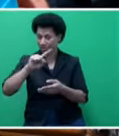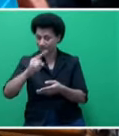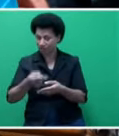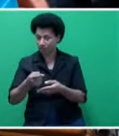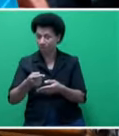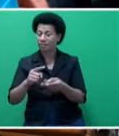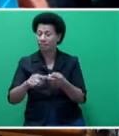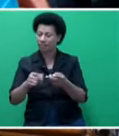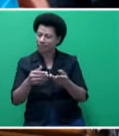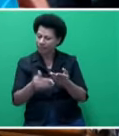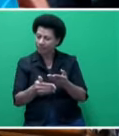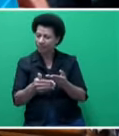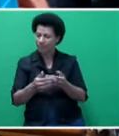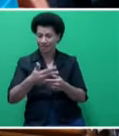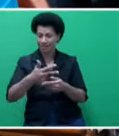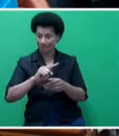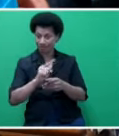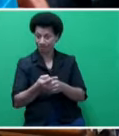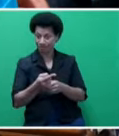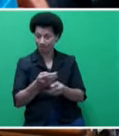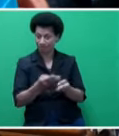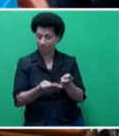of $8,000, and as per the bill,